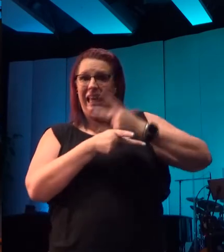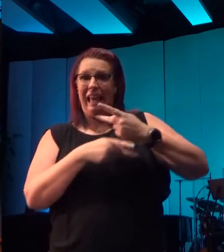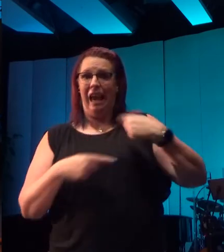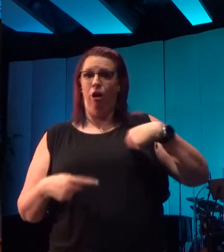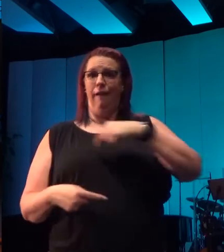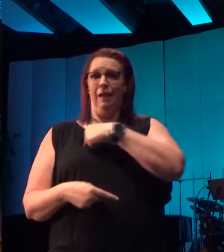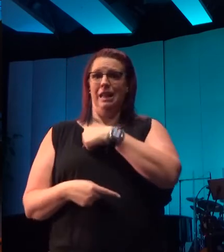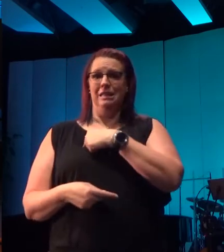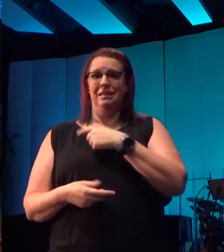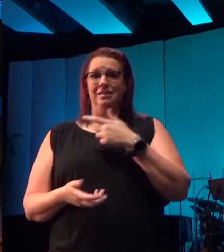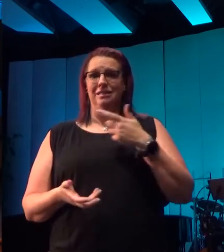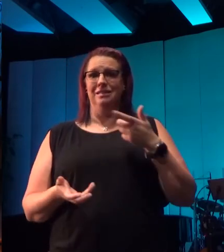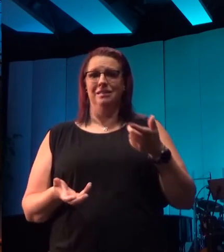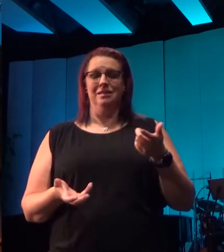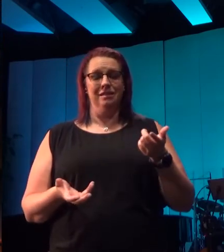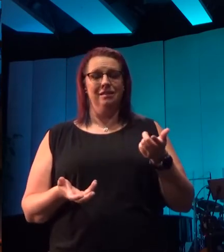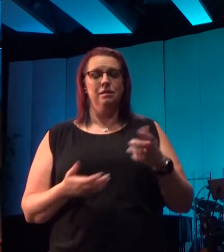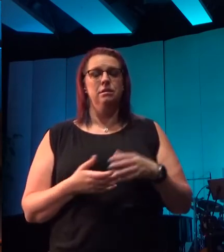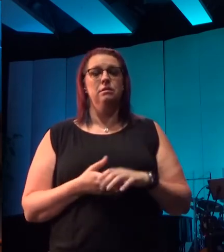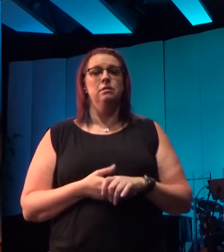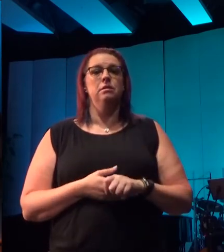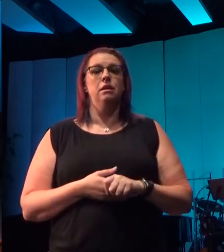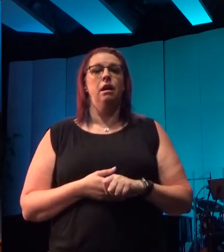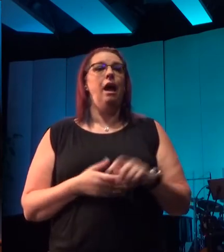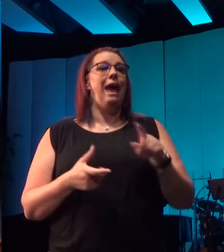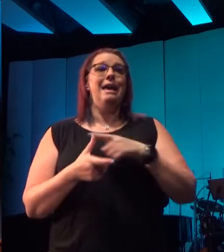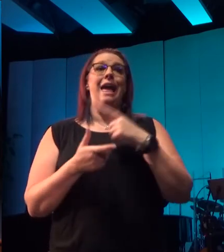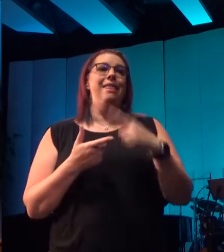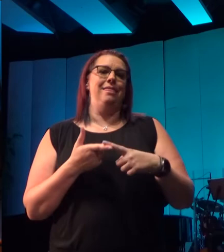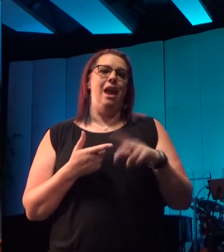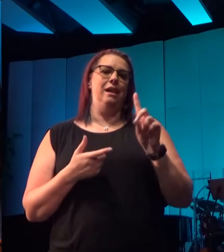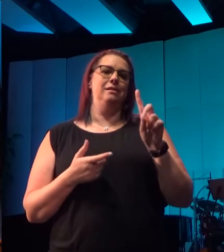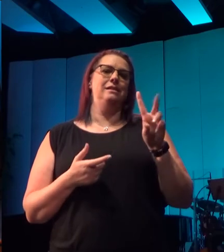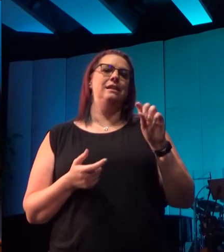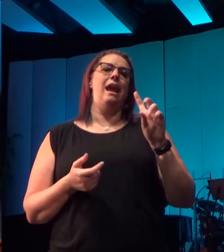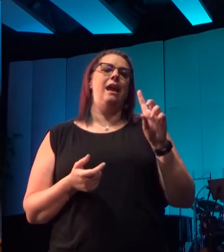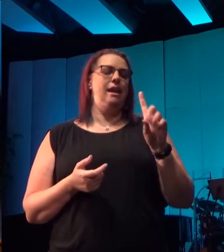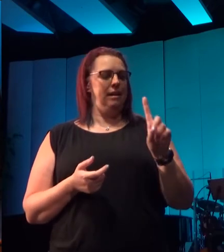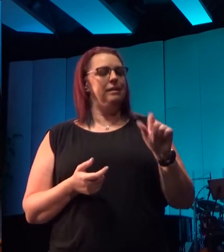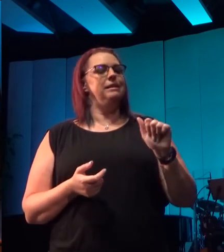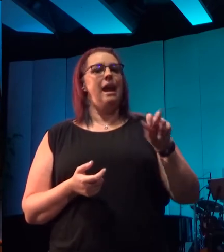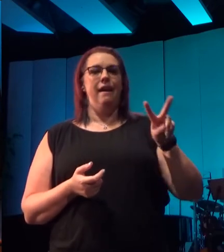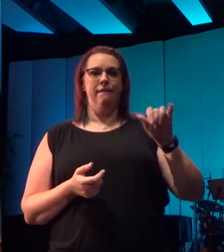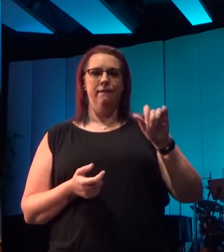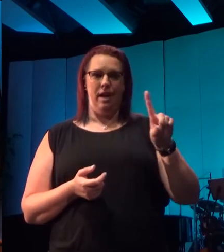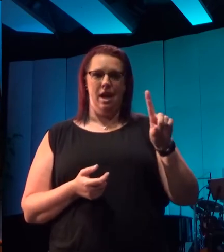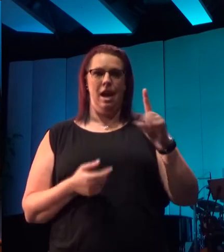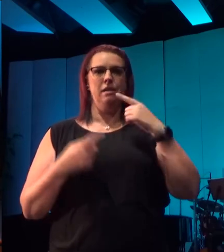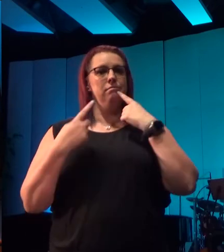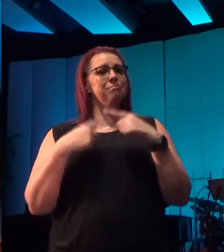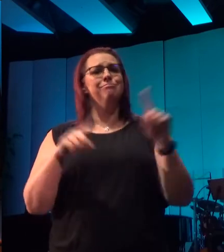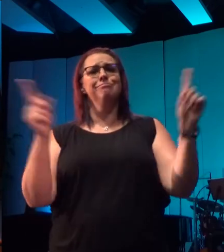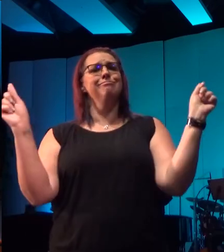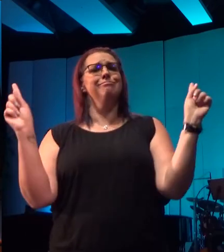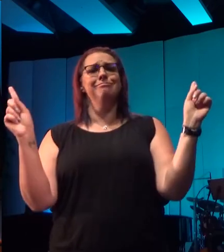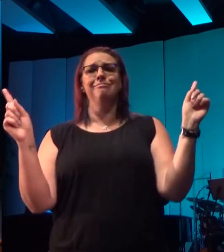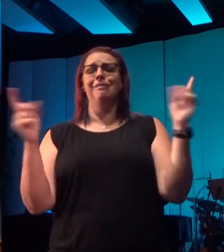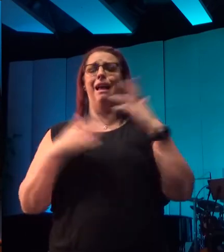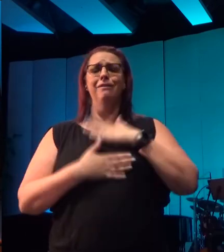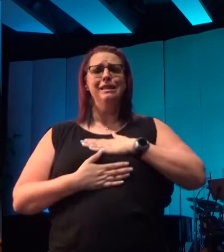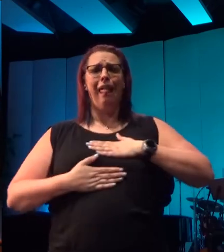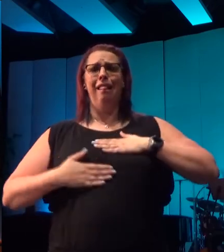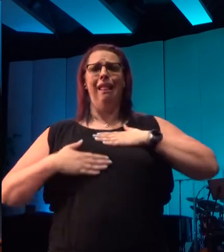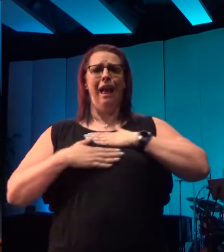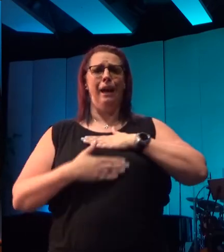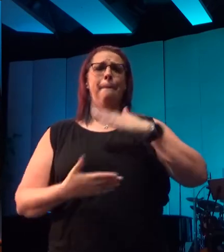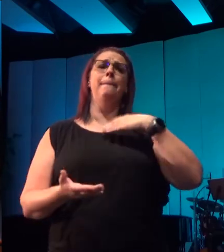we return to the feast. And then he just exclaims from a place of sheer delight, my cup runneth